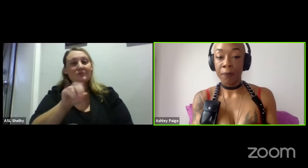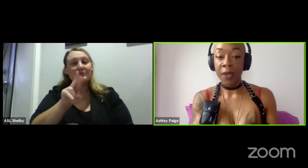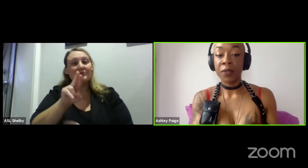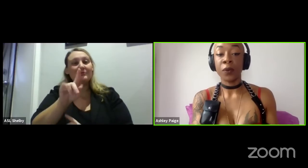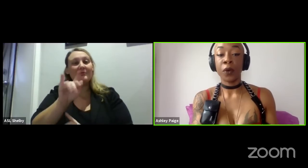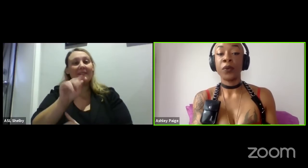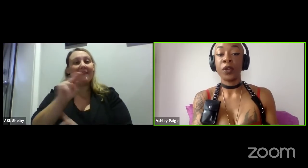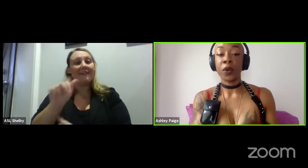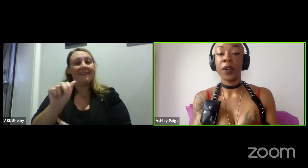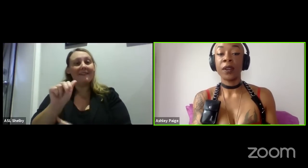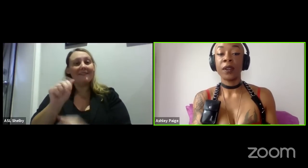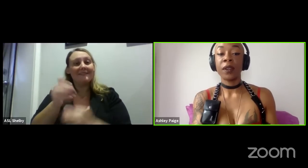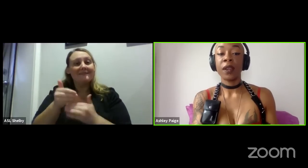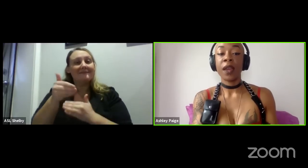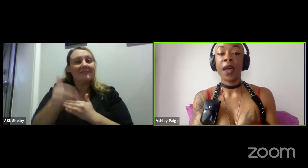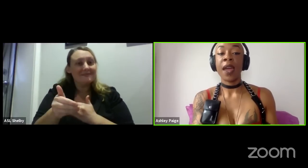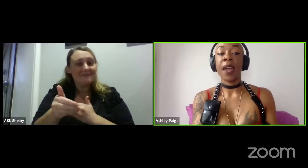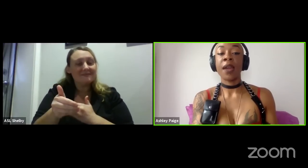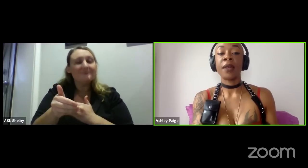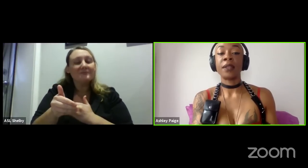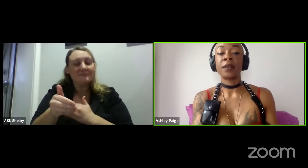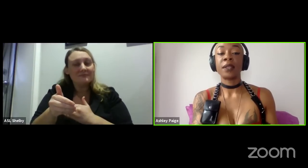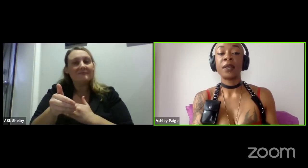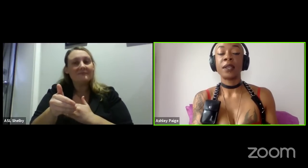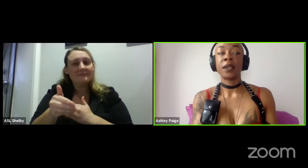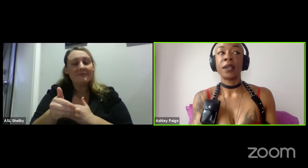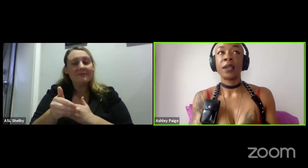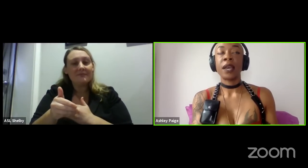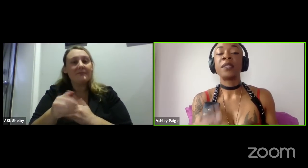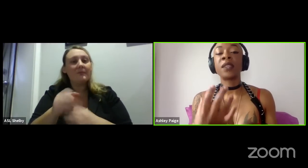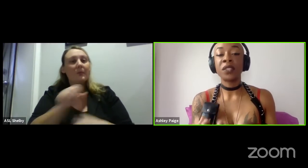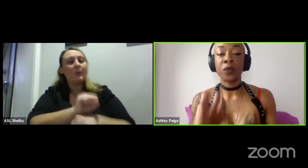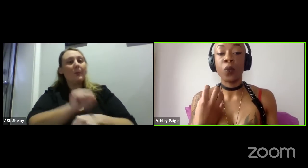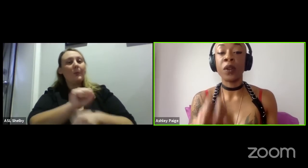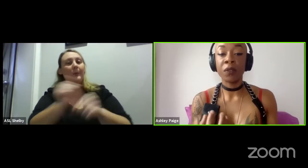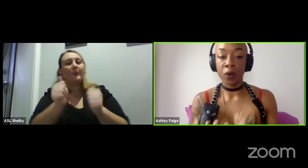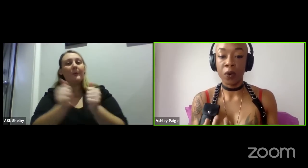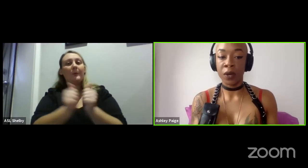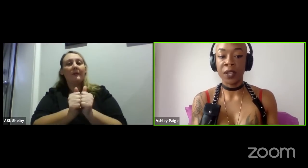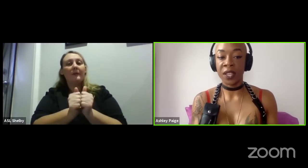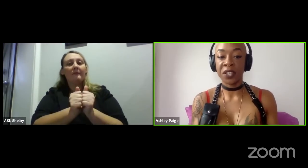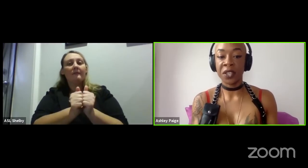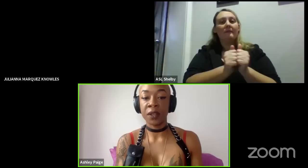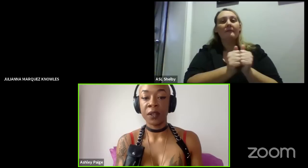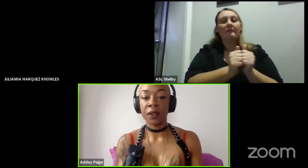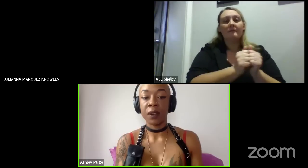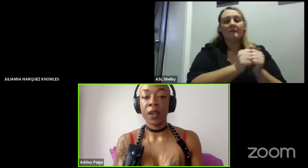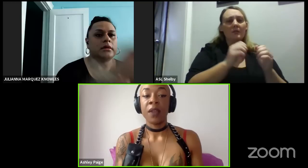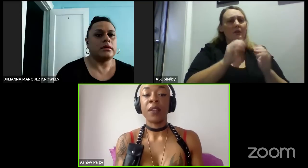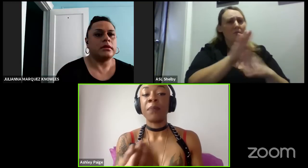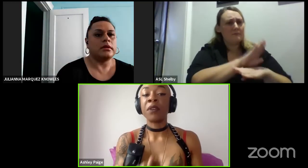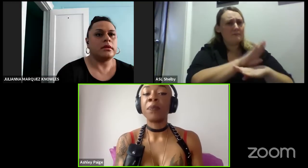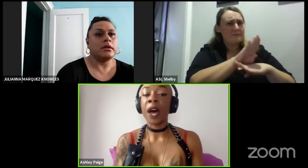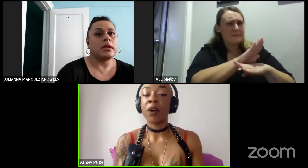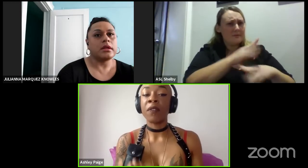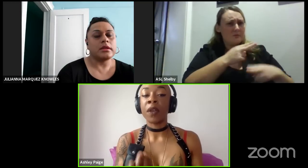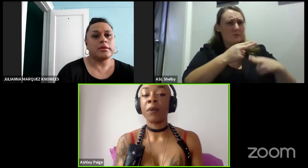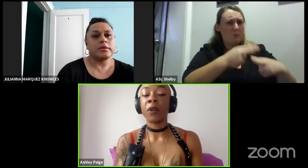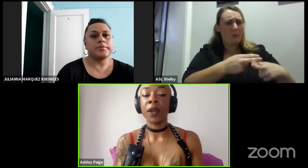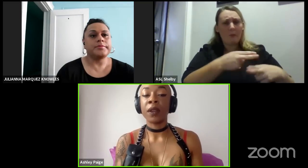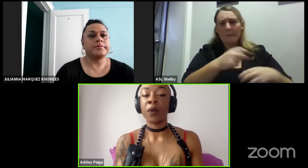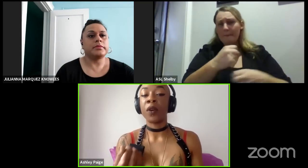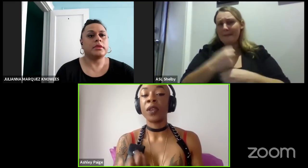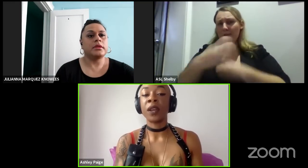they're with Make the Road New York, and such a wonderful organization. They build the power